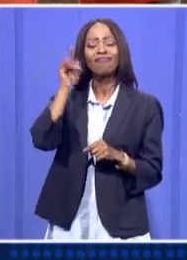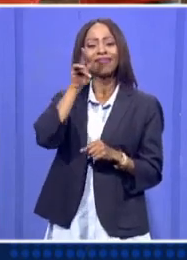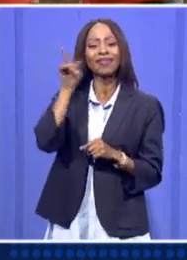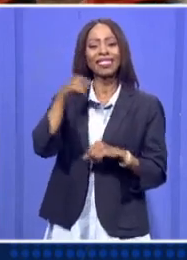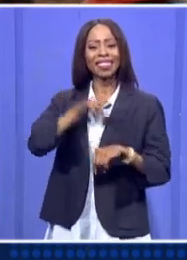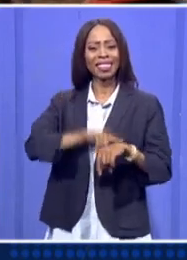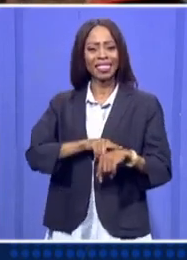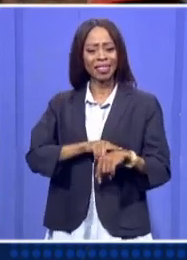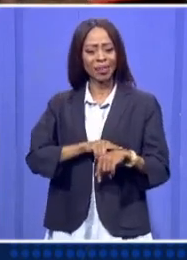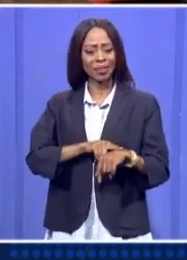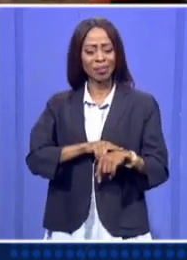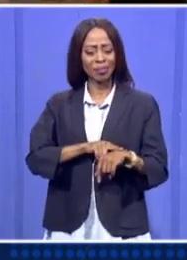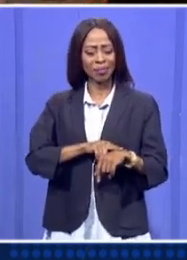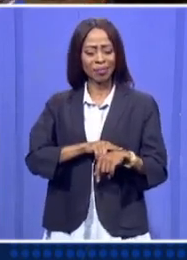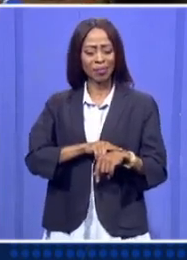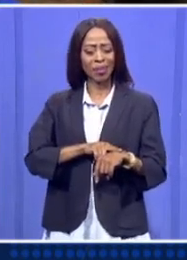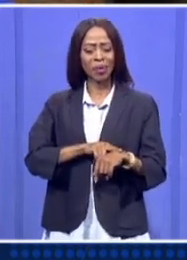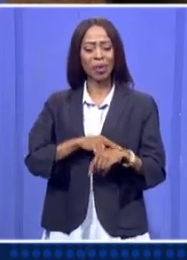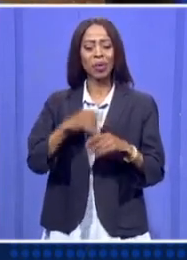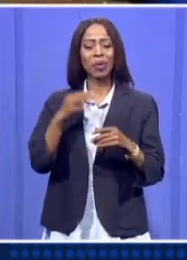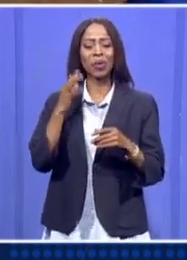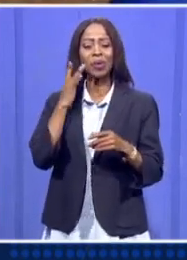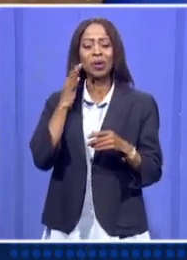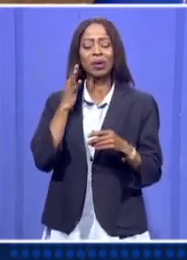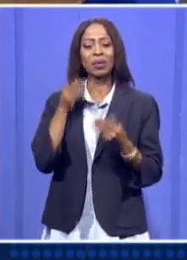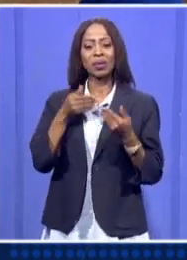we'll start to see